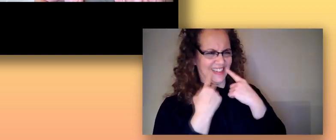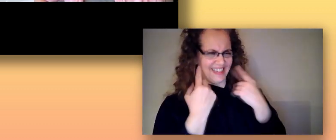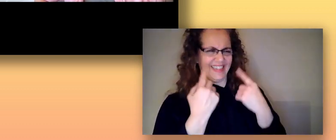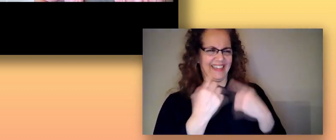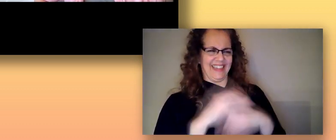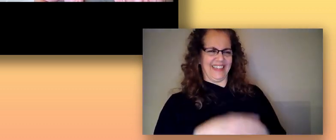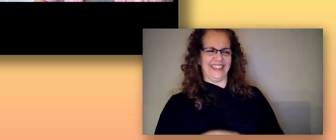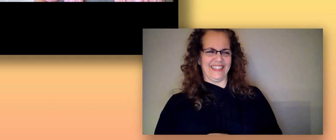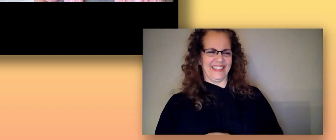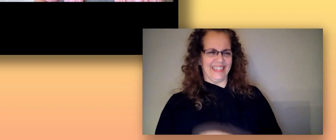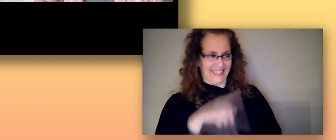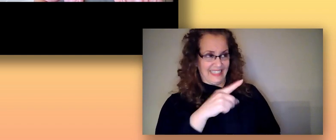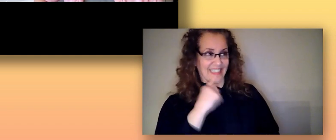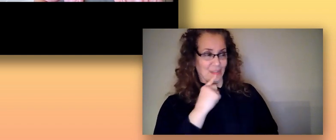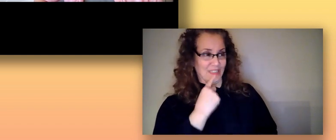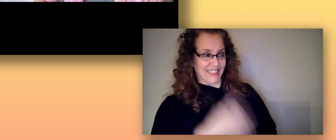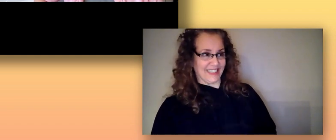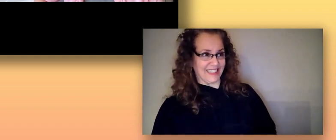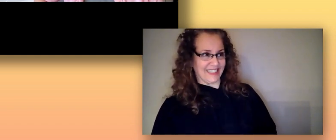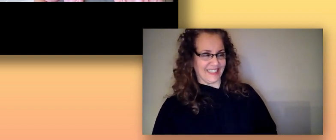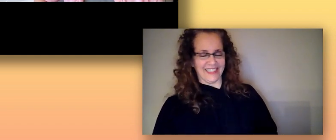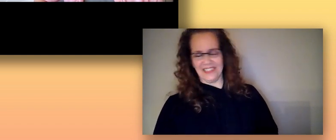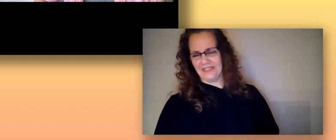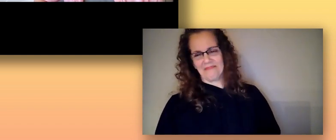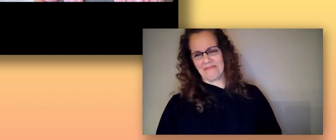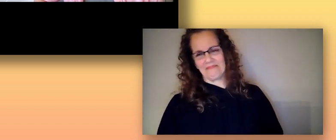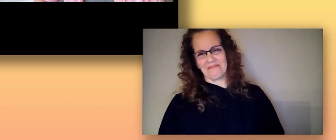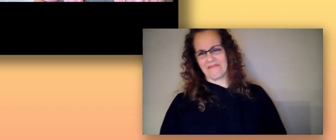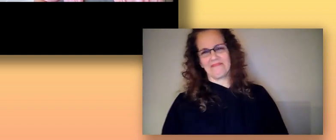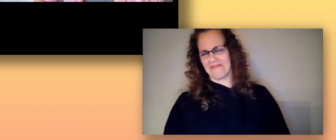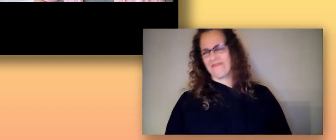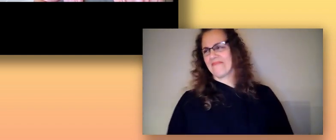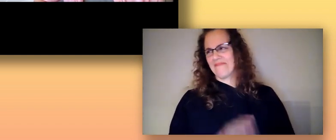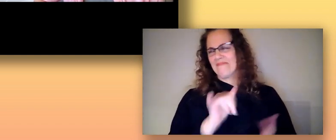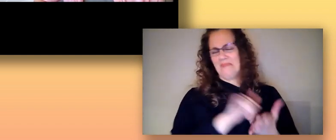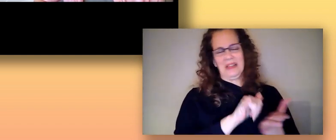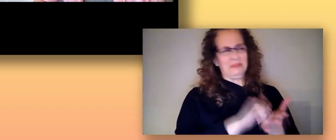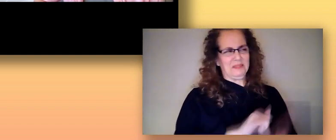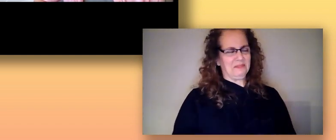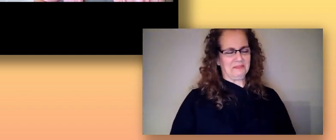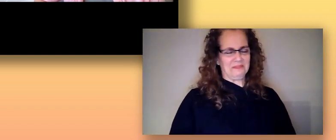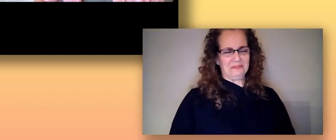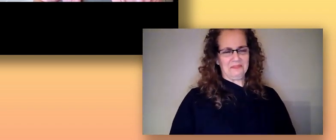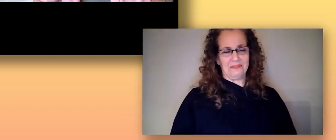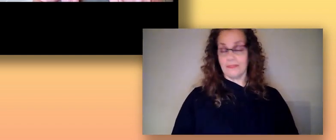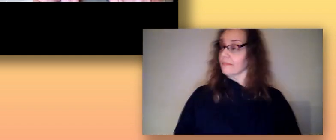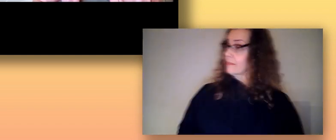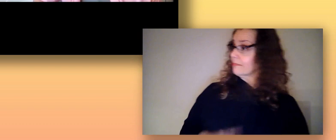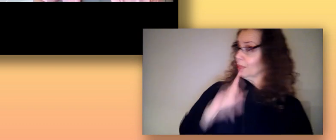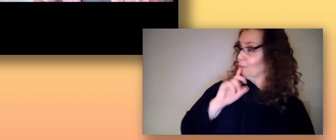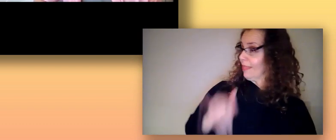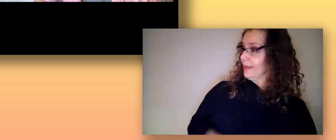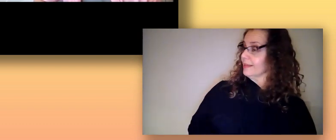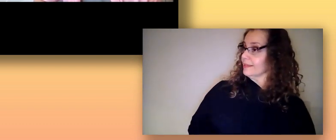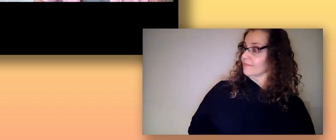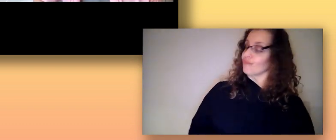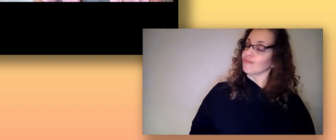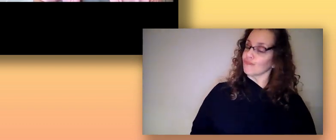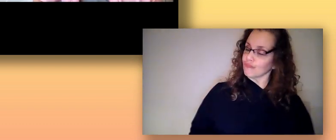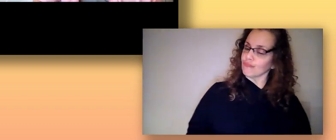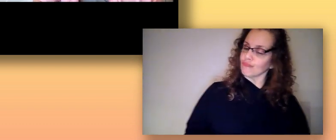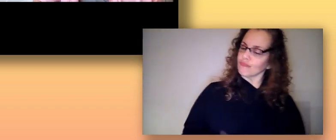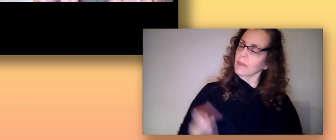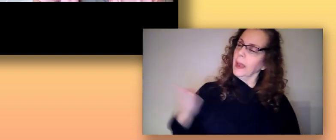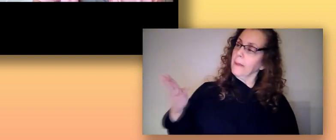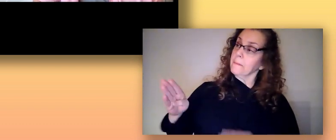Oh, are you serious? No, there's no way you can. Oh, really? Well, how about